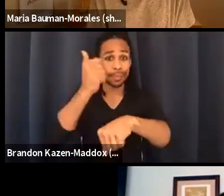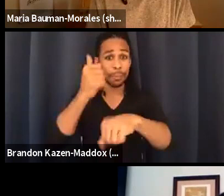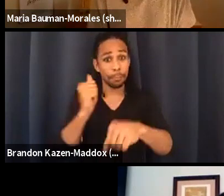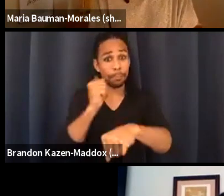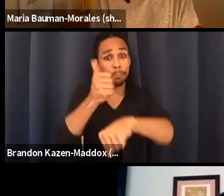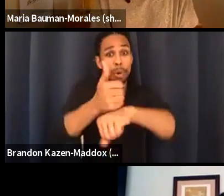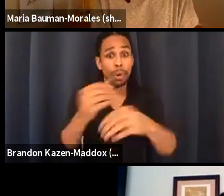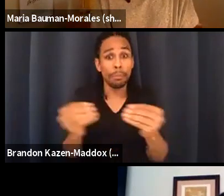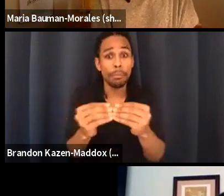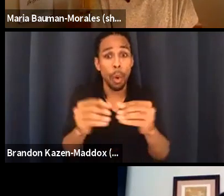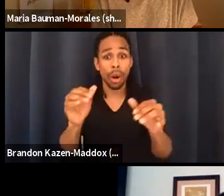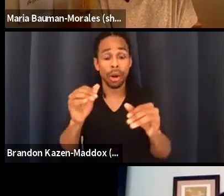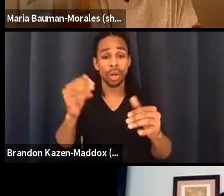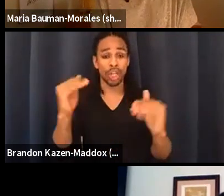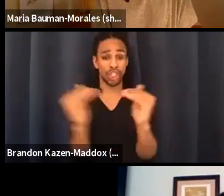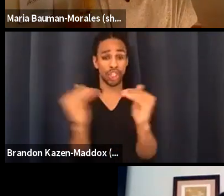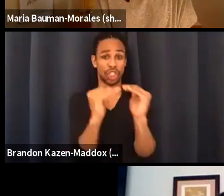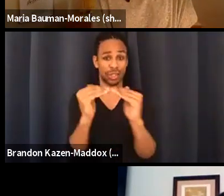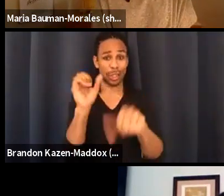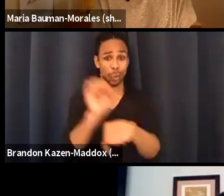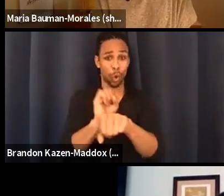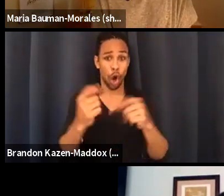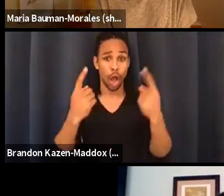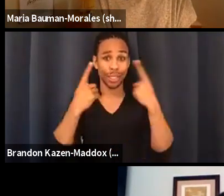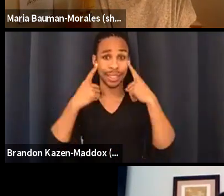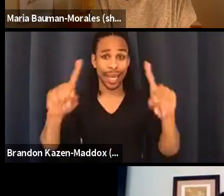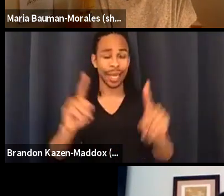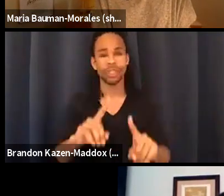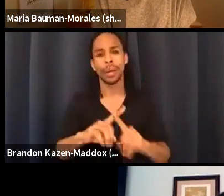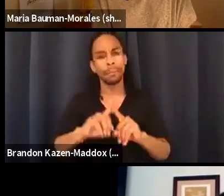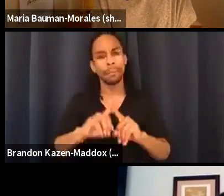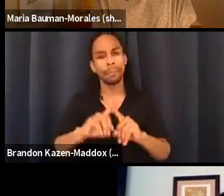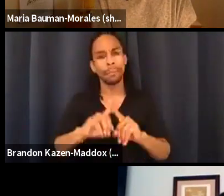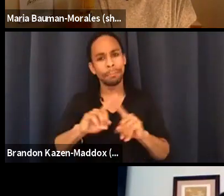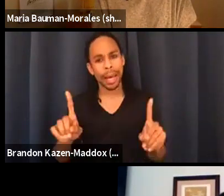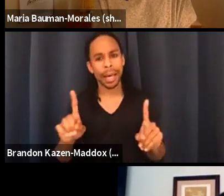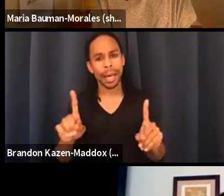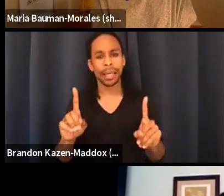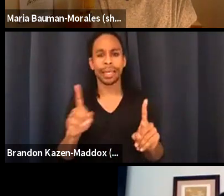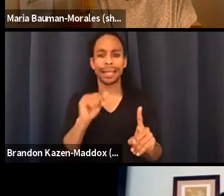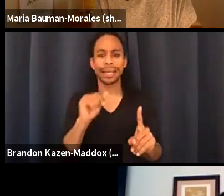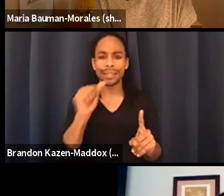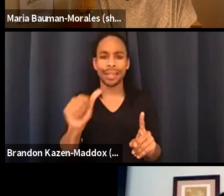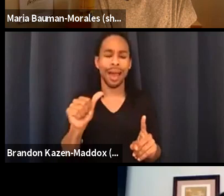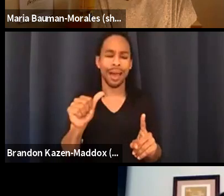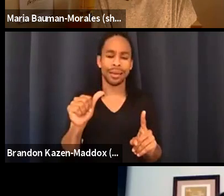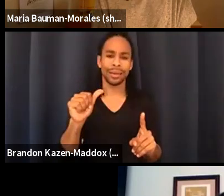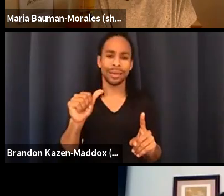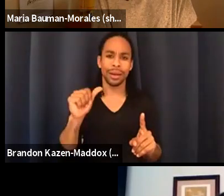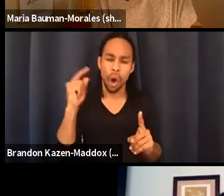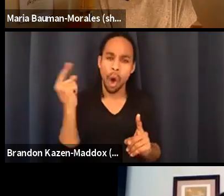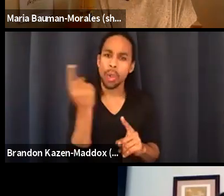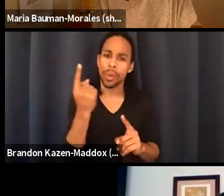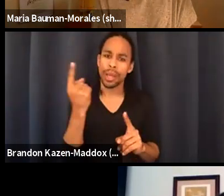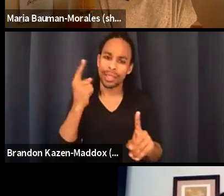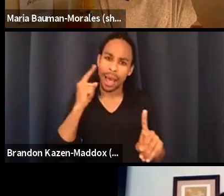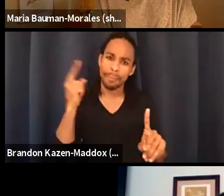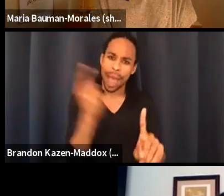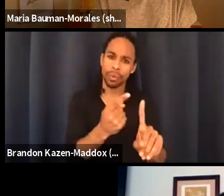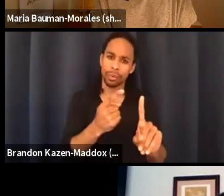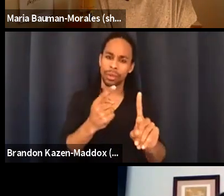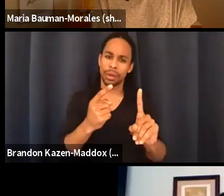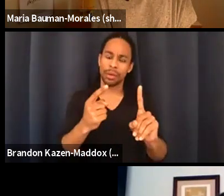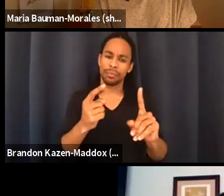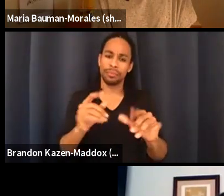feel like that is the kind of questioning we have to ask in order to try to break down